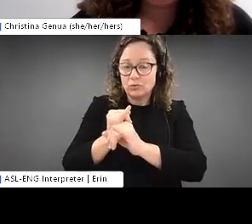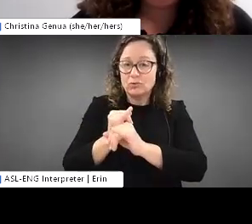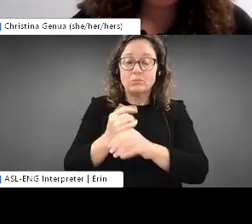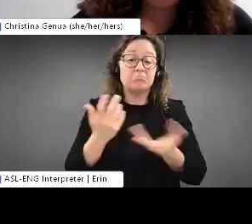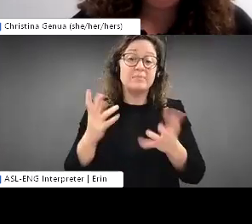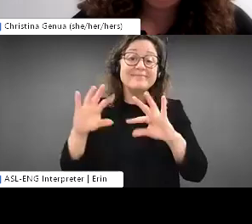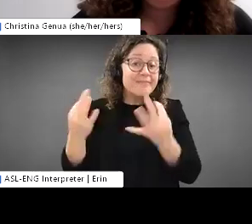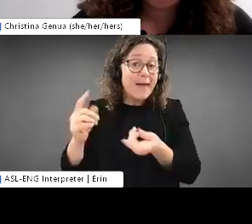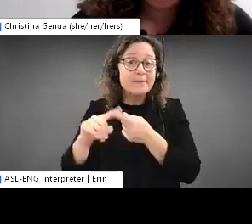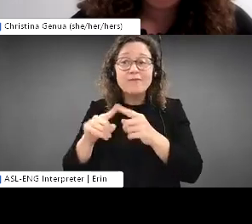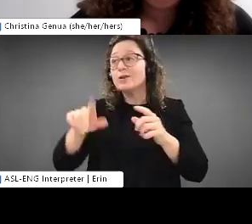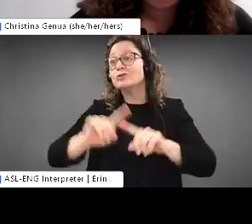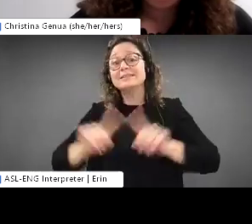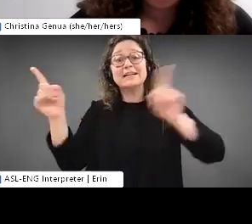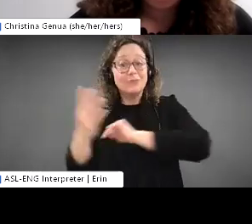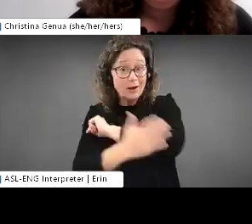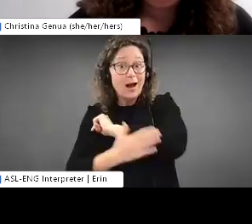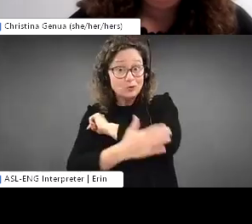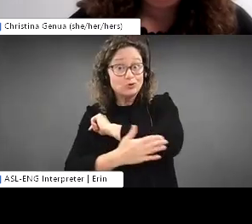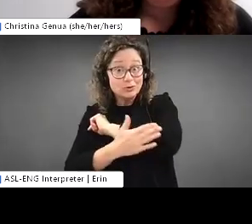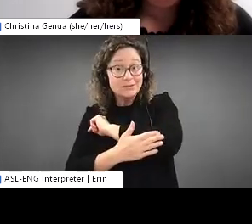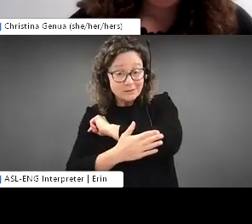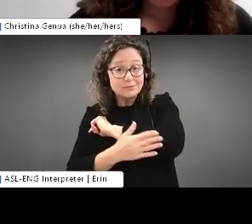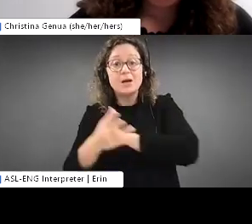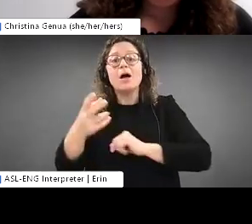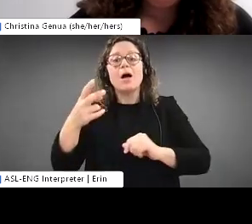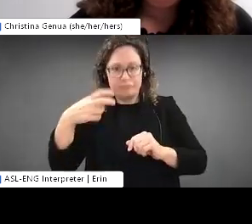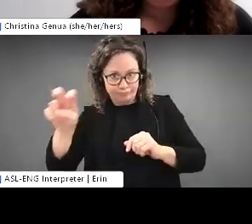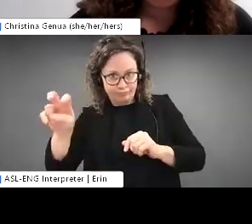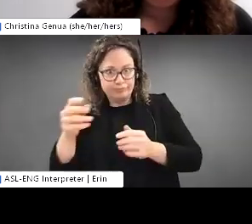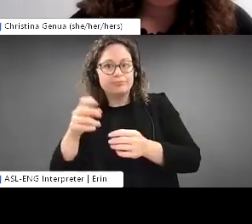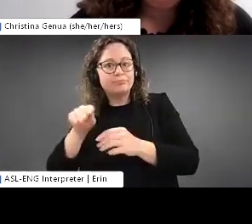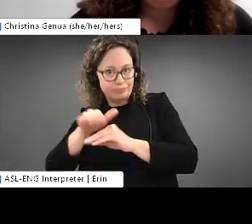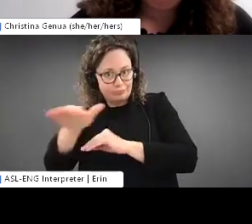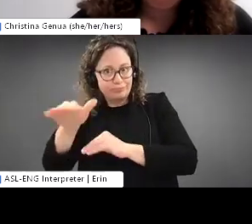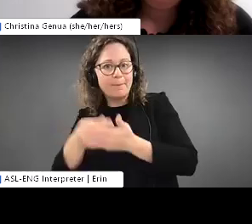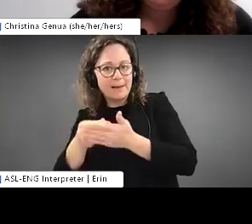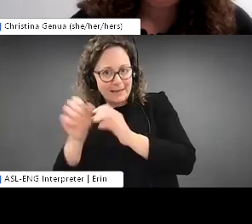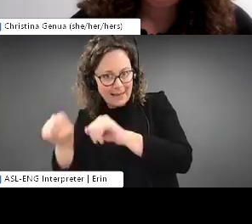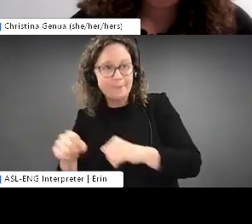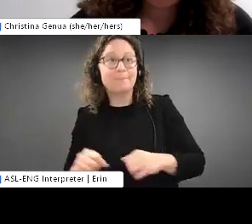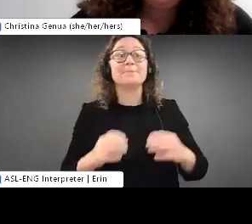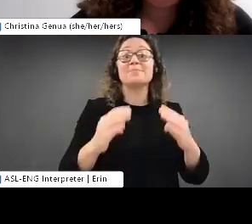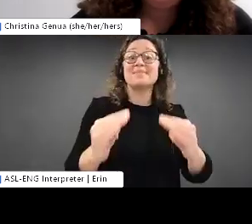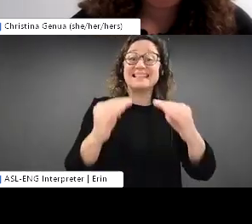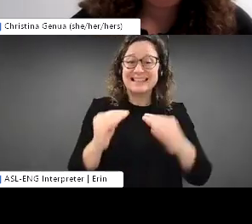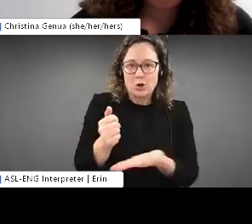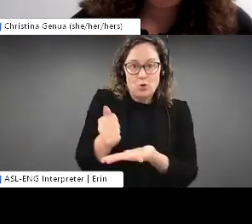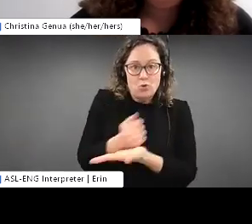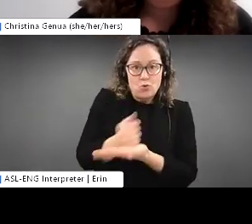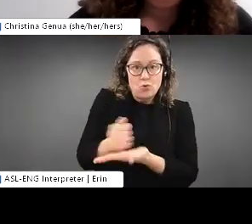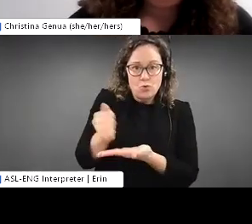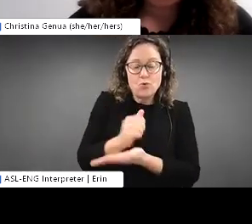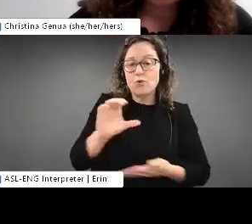in other countries. Credit cards. So when you use your credit card, the bank loans you money to buy